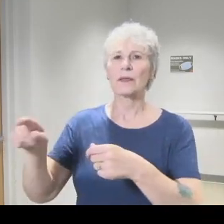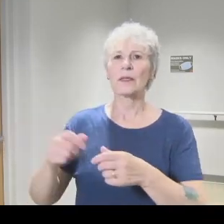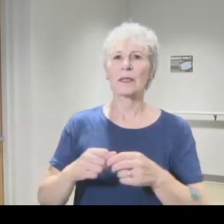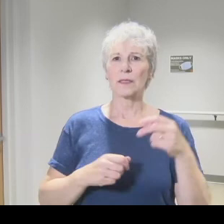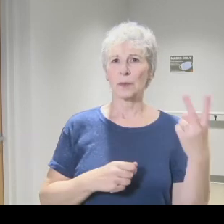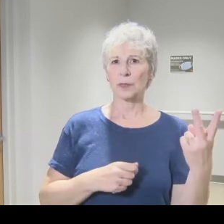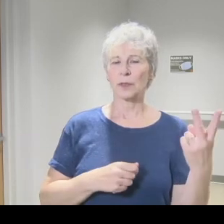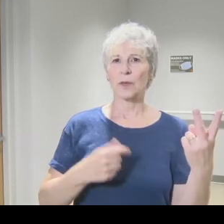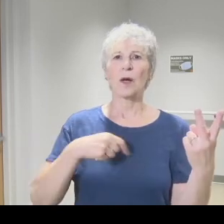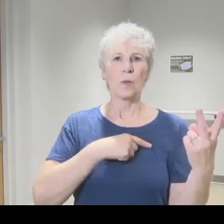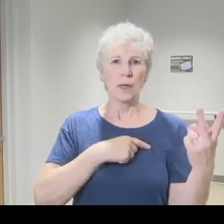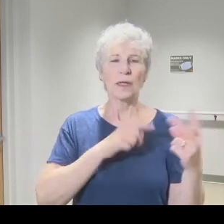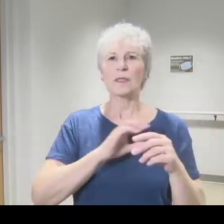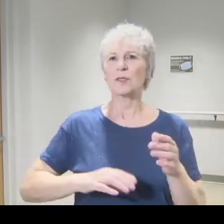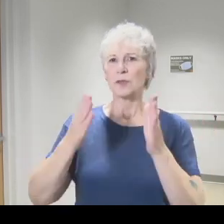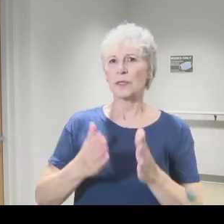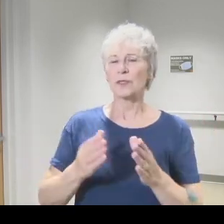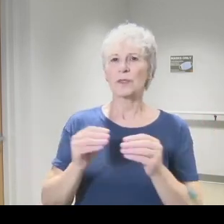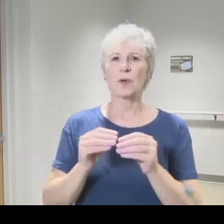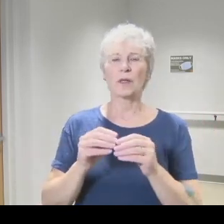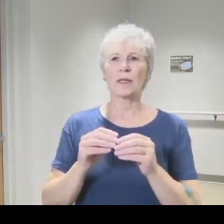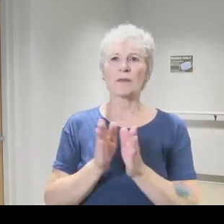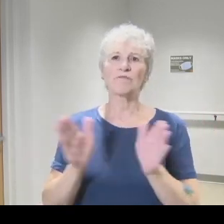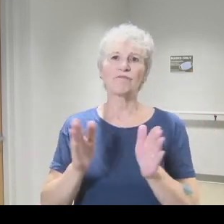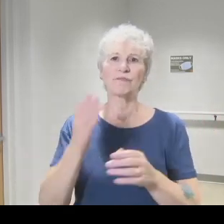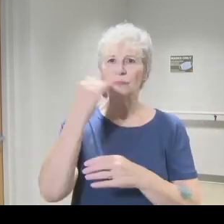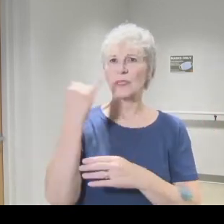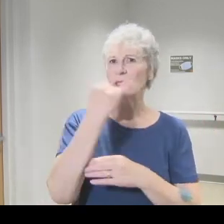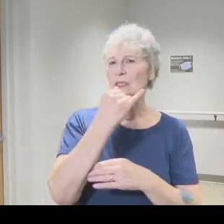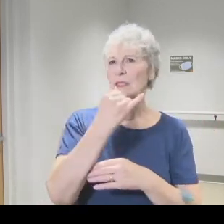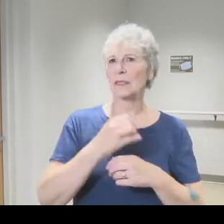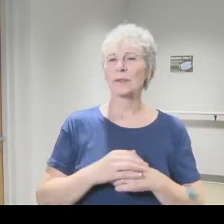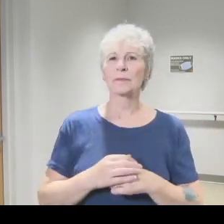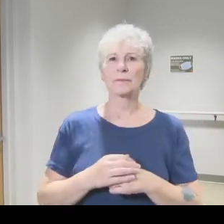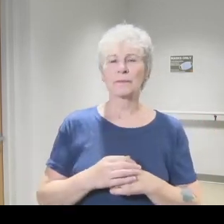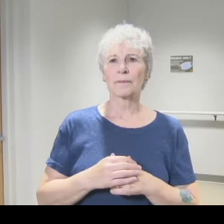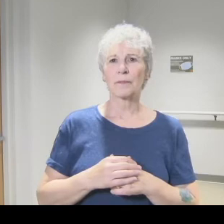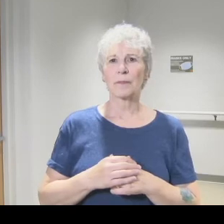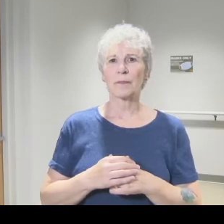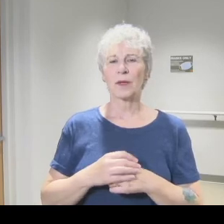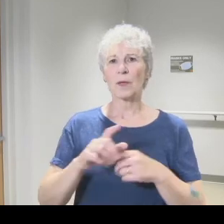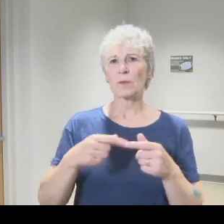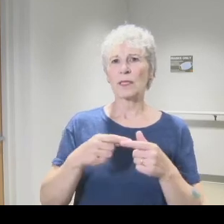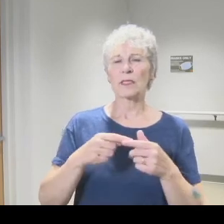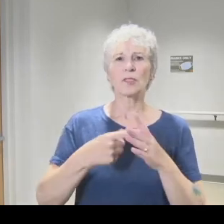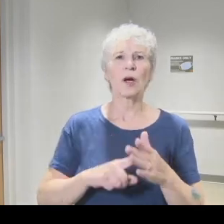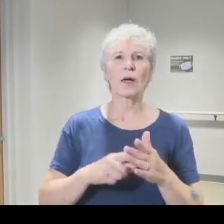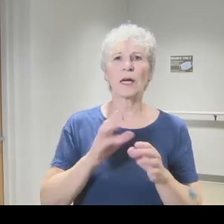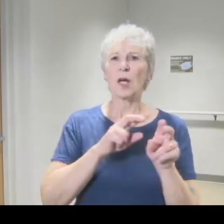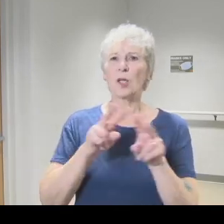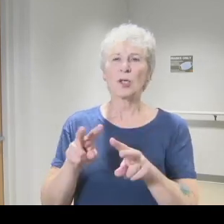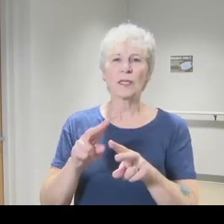is, we as Christians are more like the general Israelite than we are like Joshua and Caleb. When we start looking at the task of